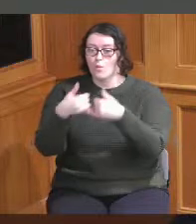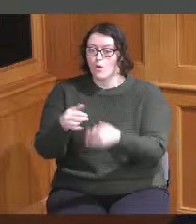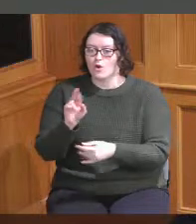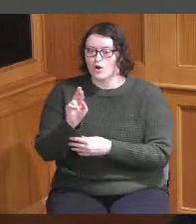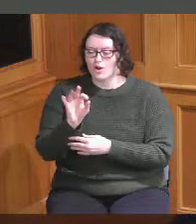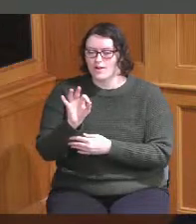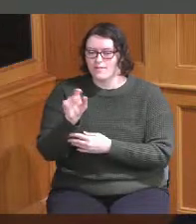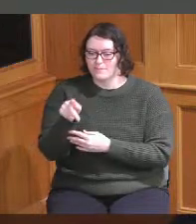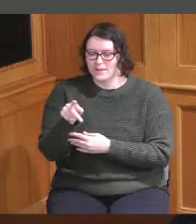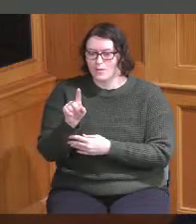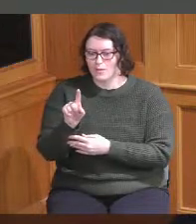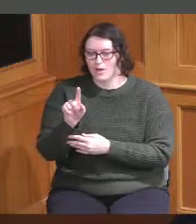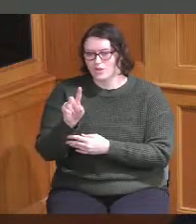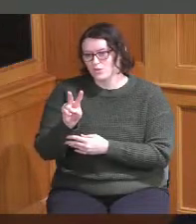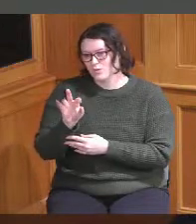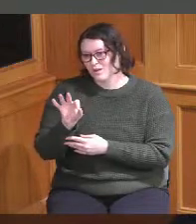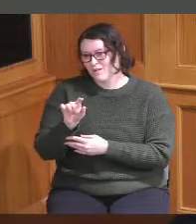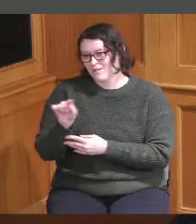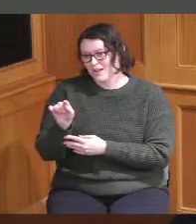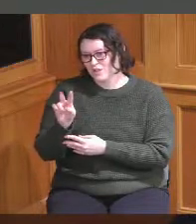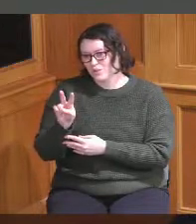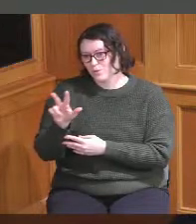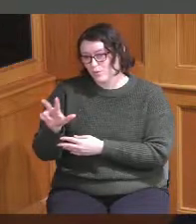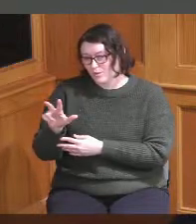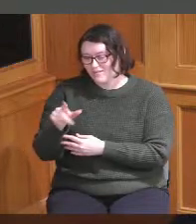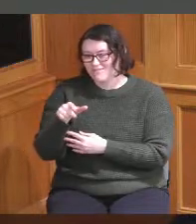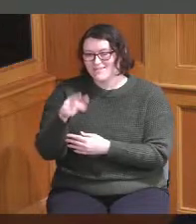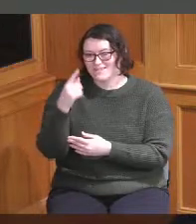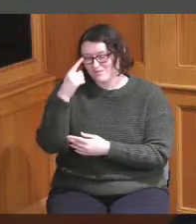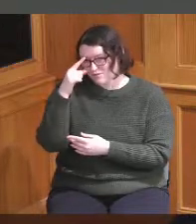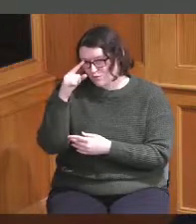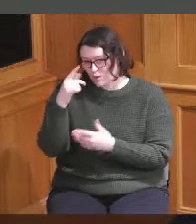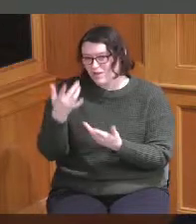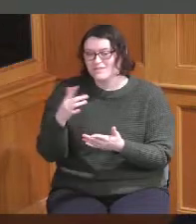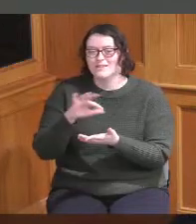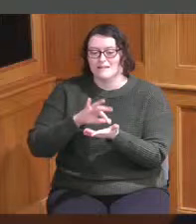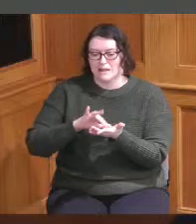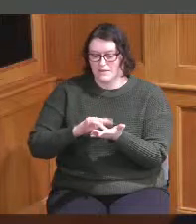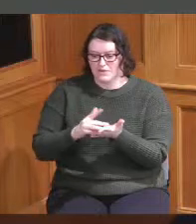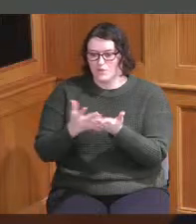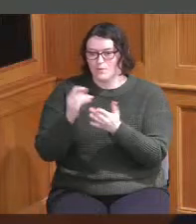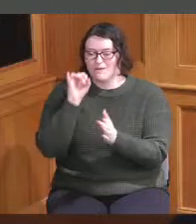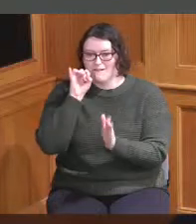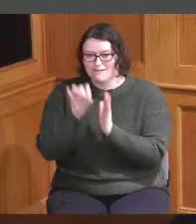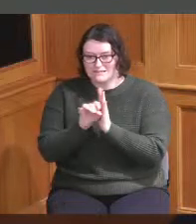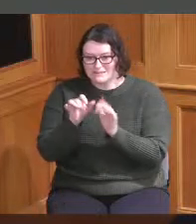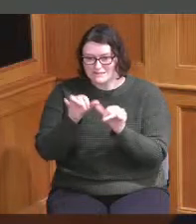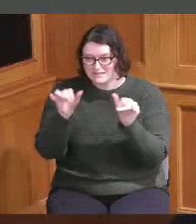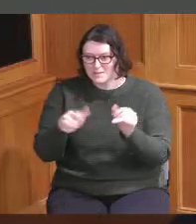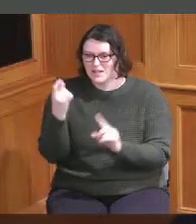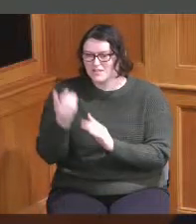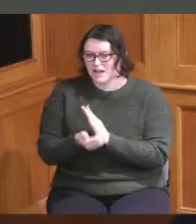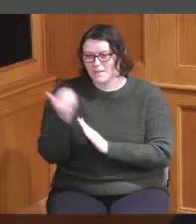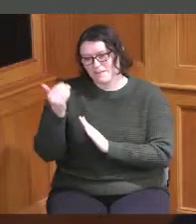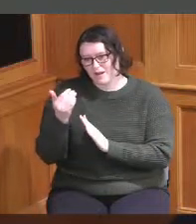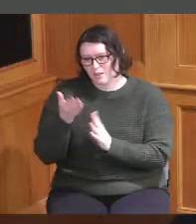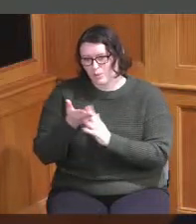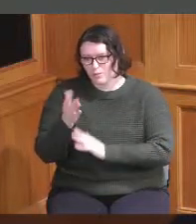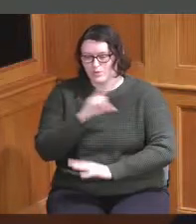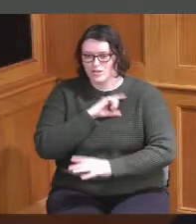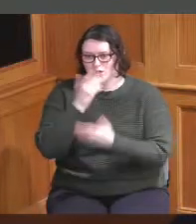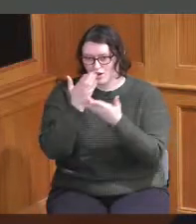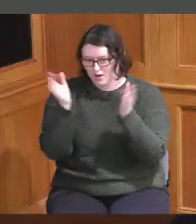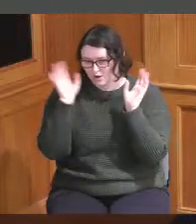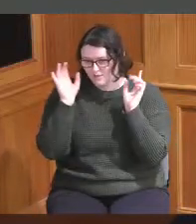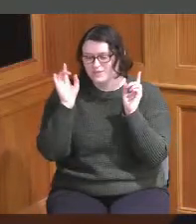RFP 129-23. This is for an automated fingerprint identification system through the Sheriff's Office to